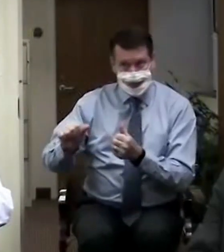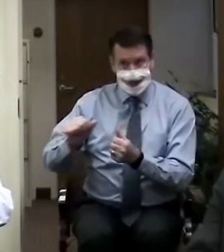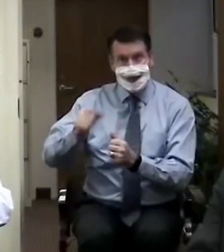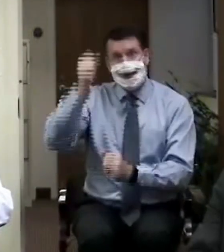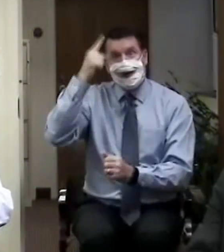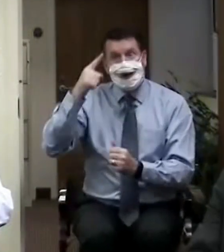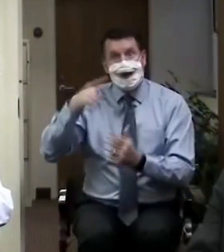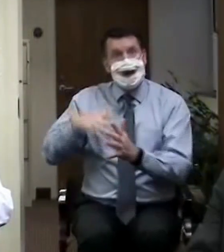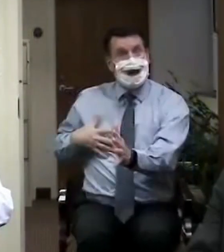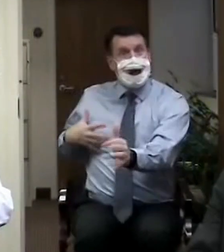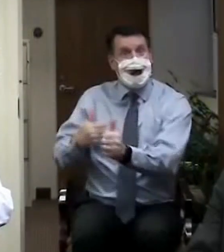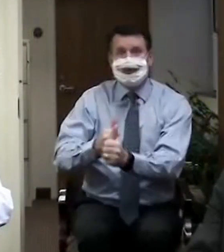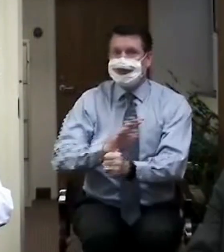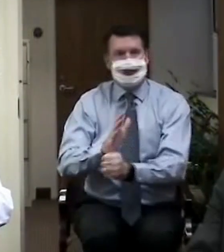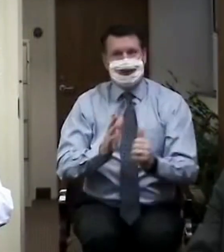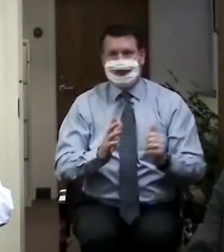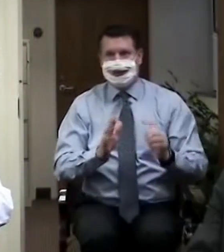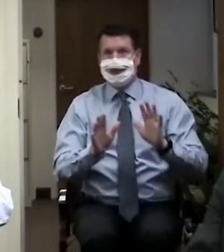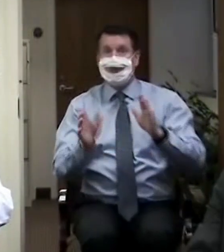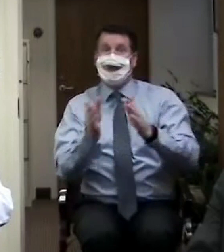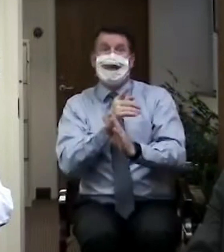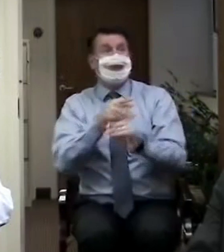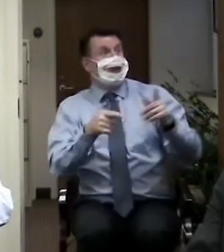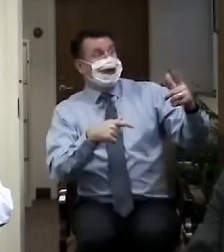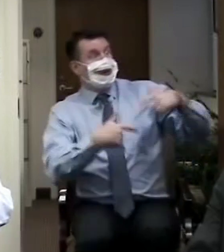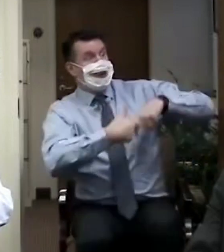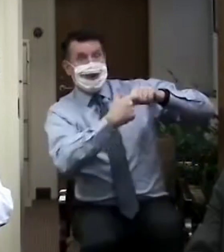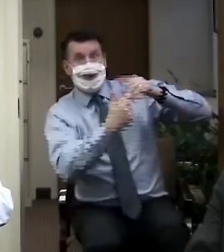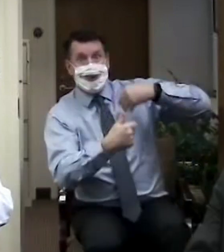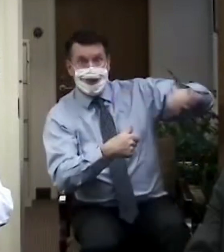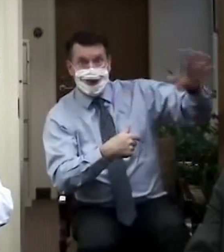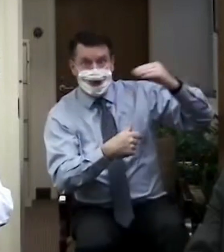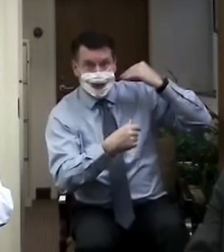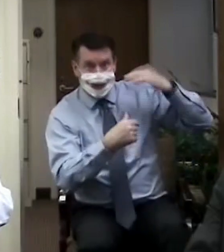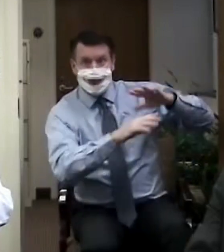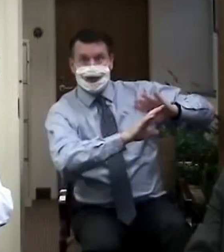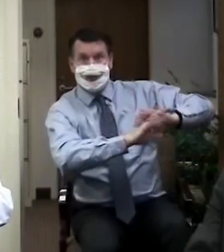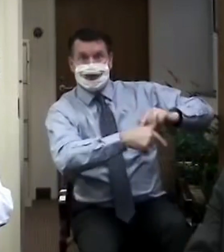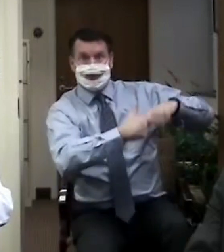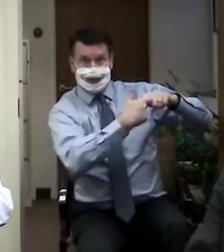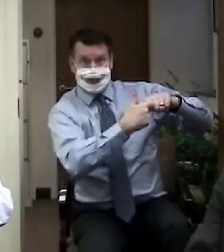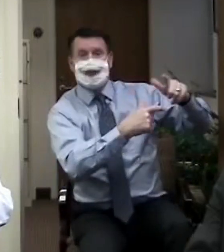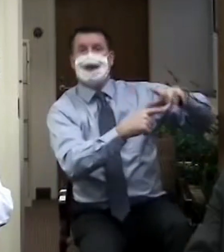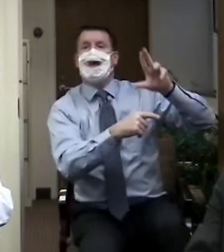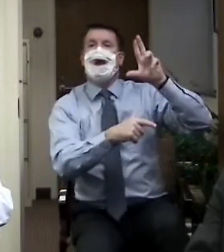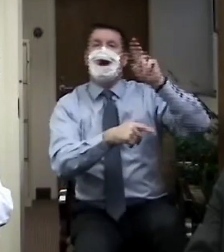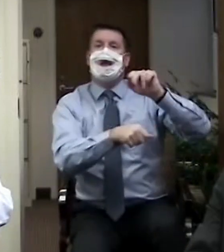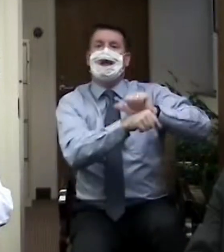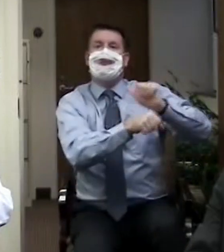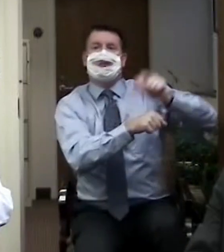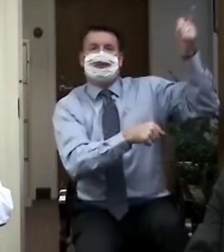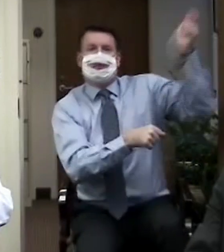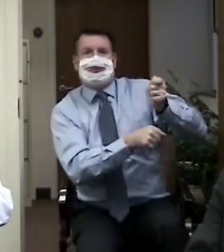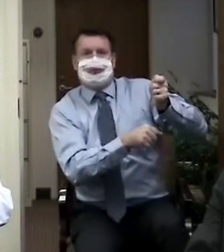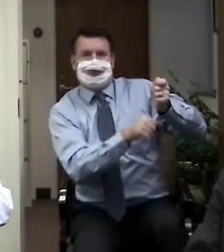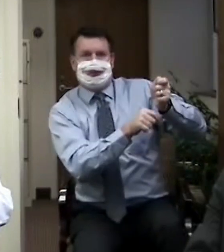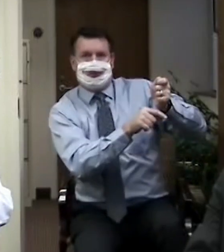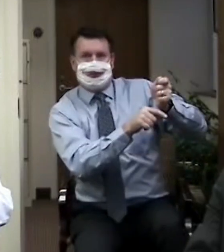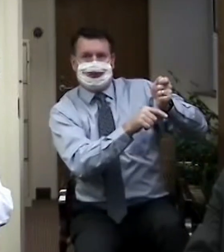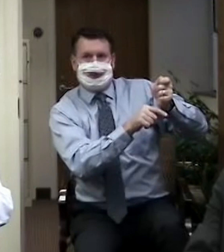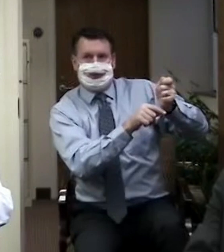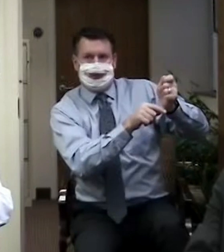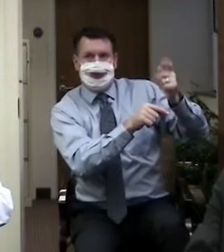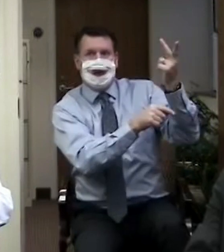so that they understand exactly what they need to do in order to apply for unemployment on those furlough weeks. Thank you. And